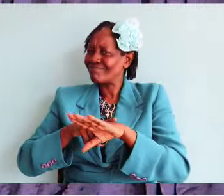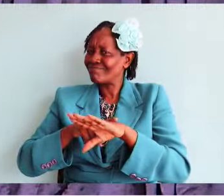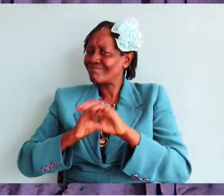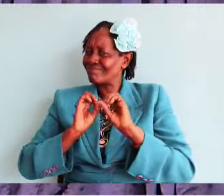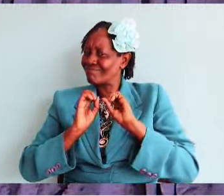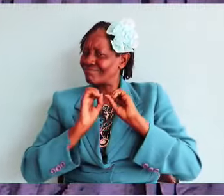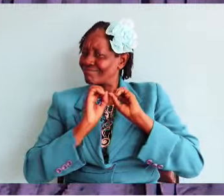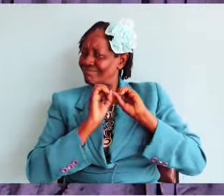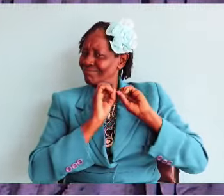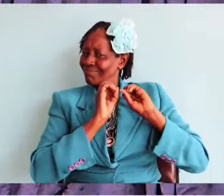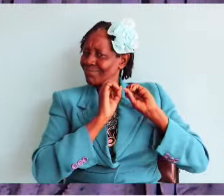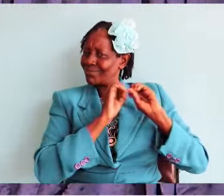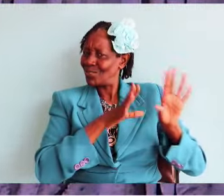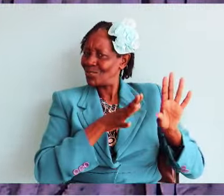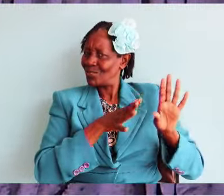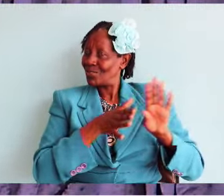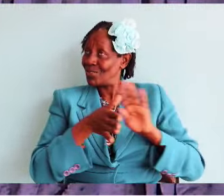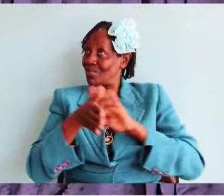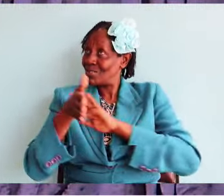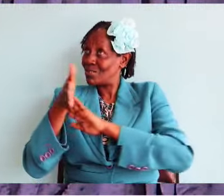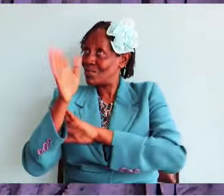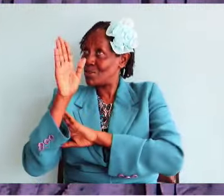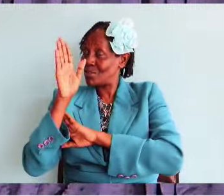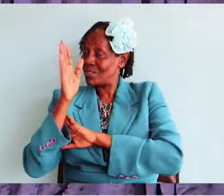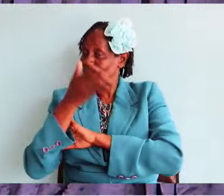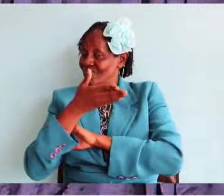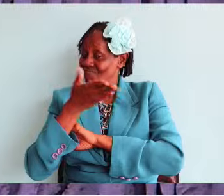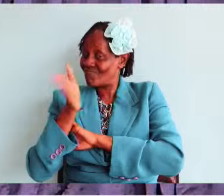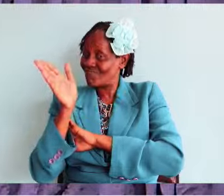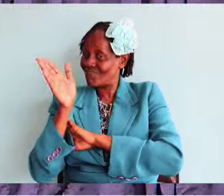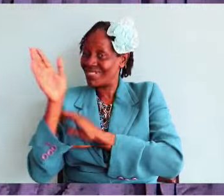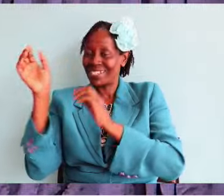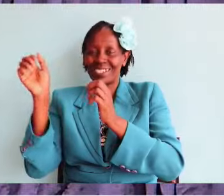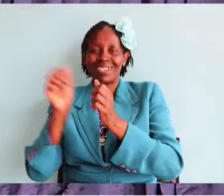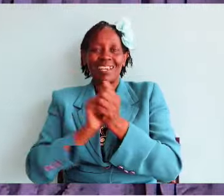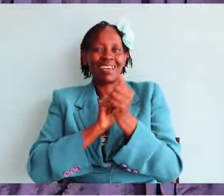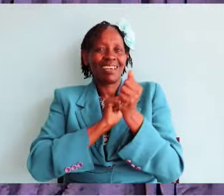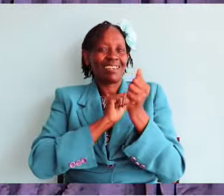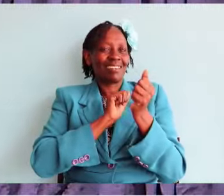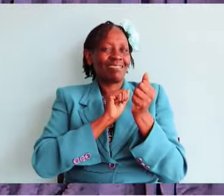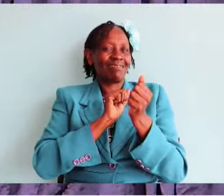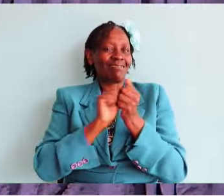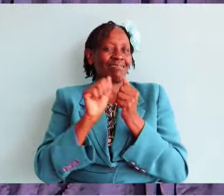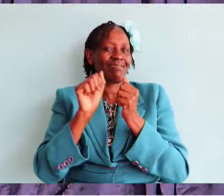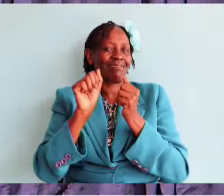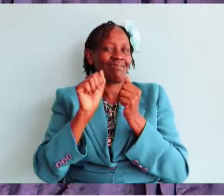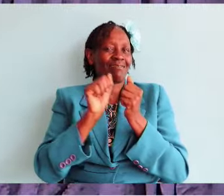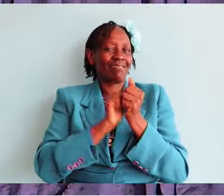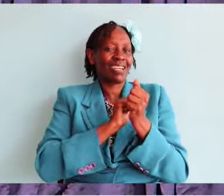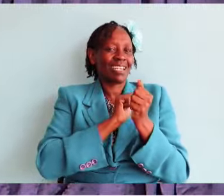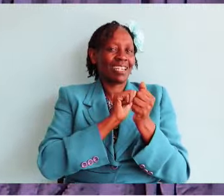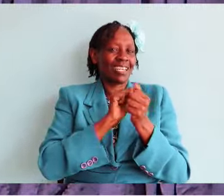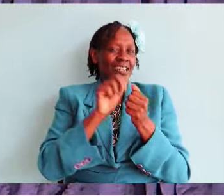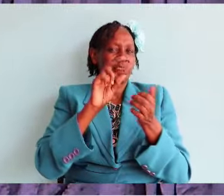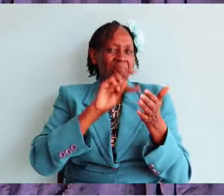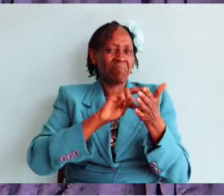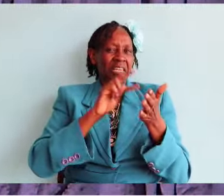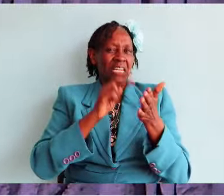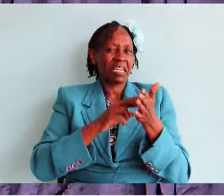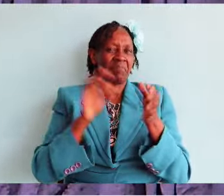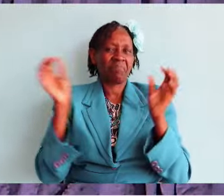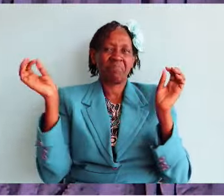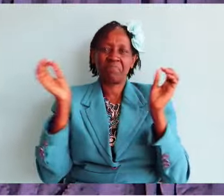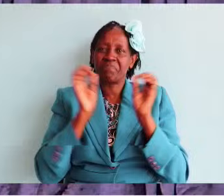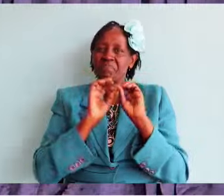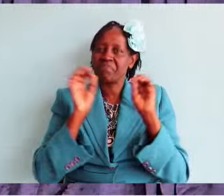you are a man with flesh and blood. And that will mean nothing. So